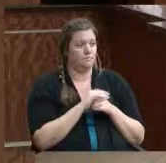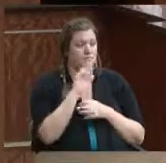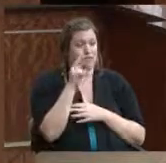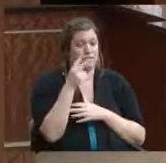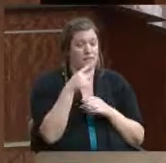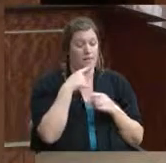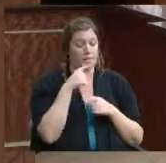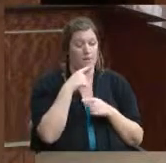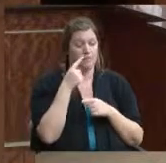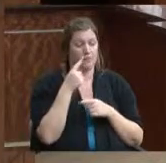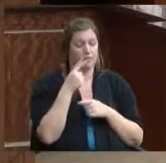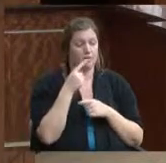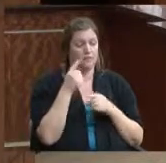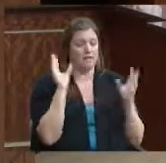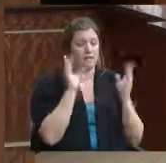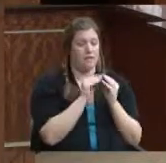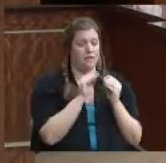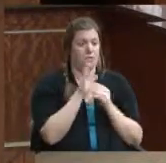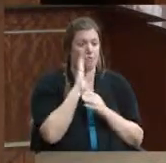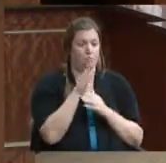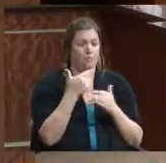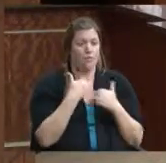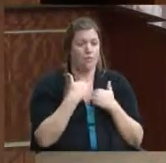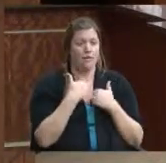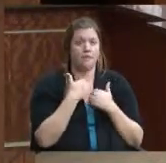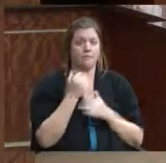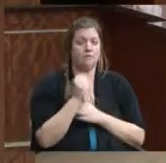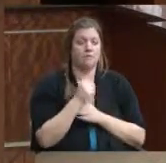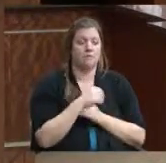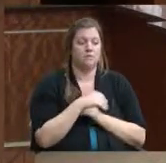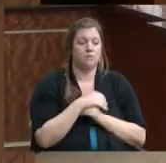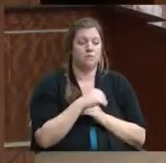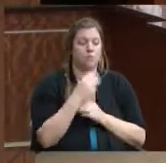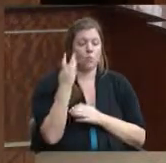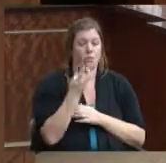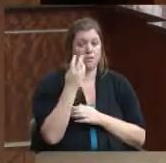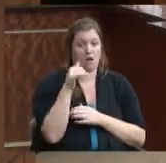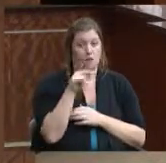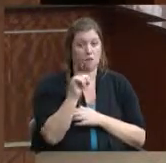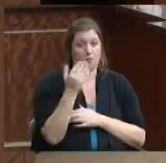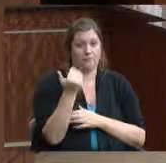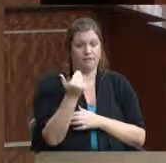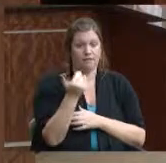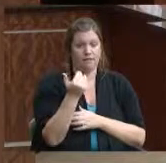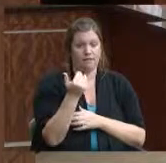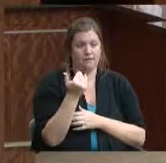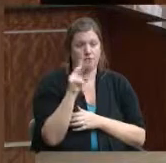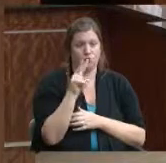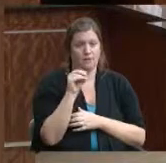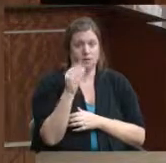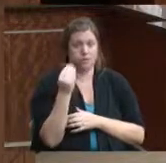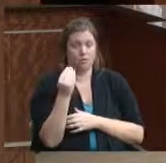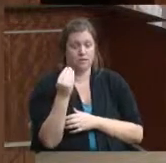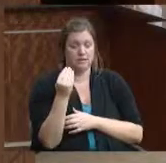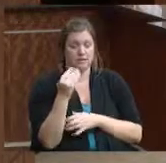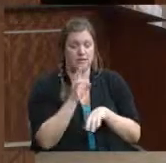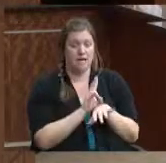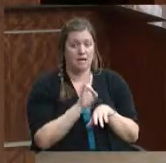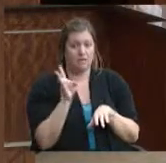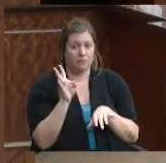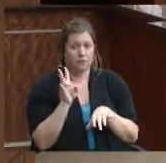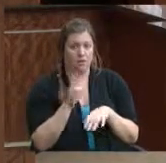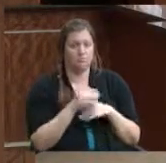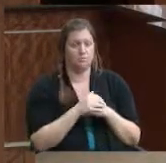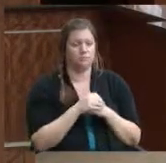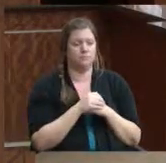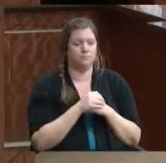second public hearing will be held on Wednesday, October 15th, 2014, at